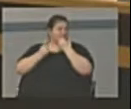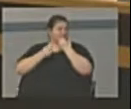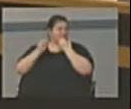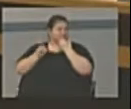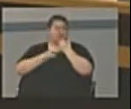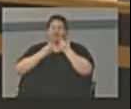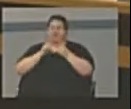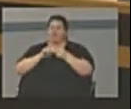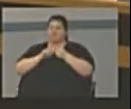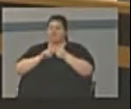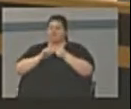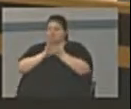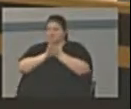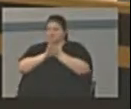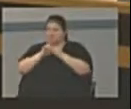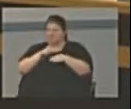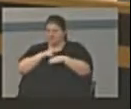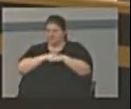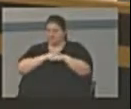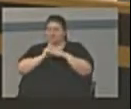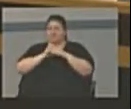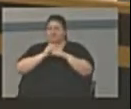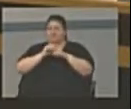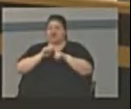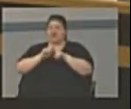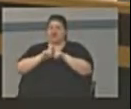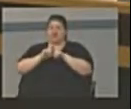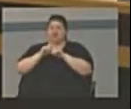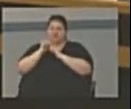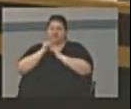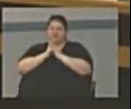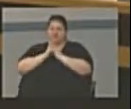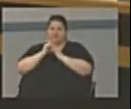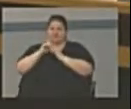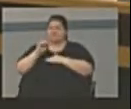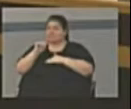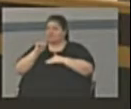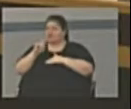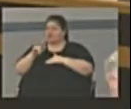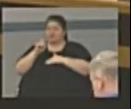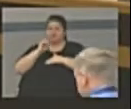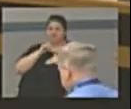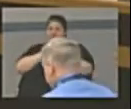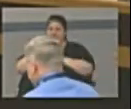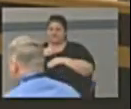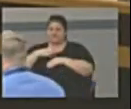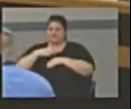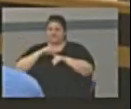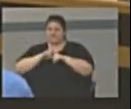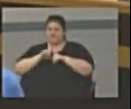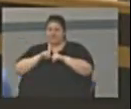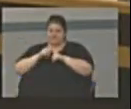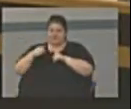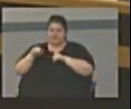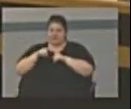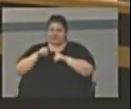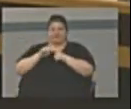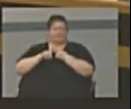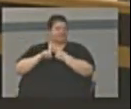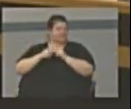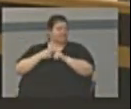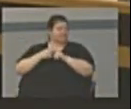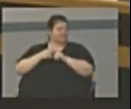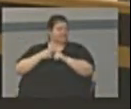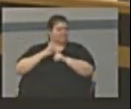dais. I attended the Bagels with Council along with my colleagues here on the dais, and also drop in with the